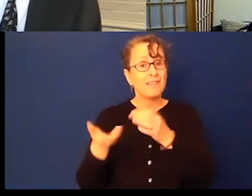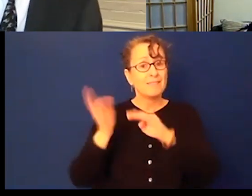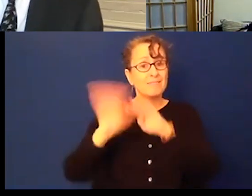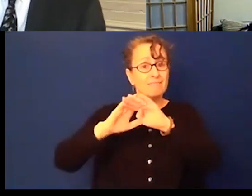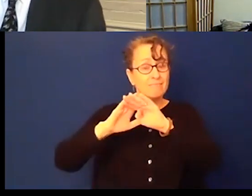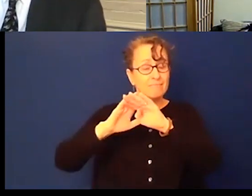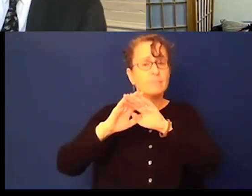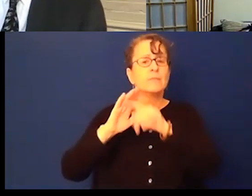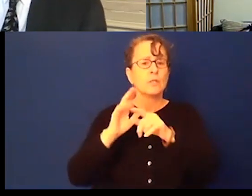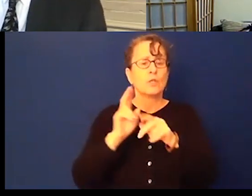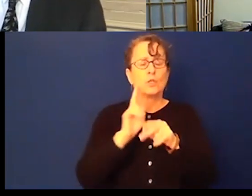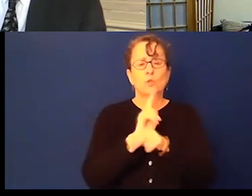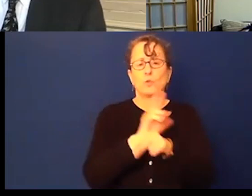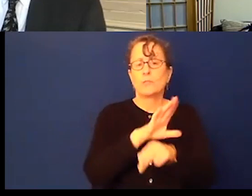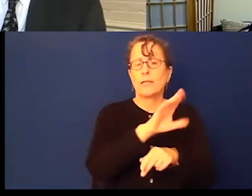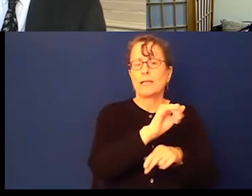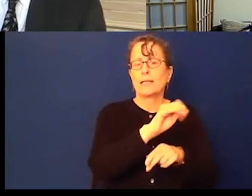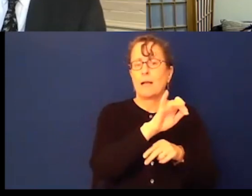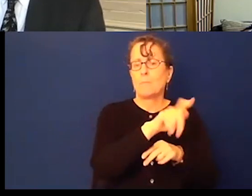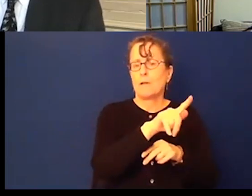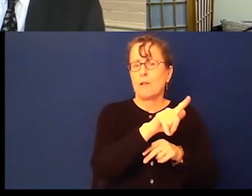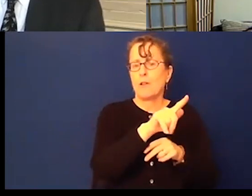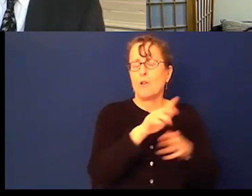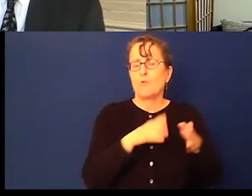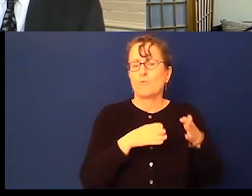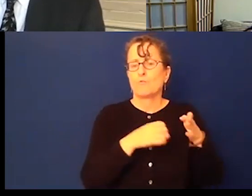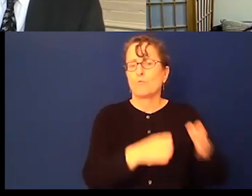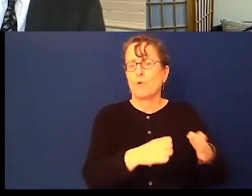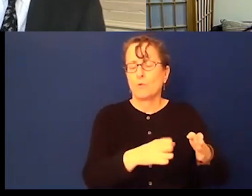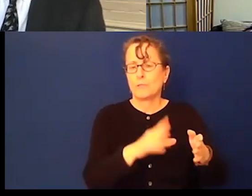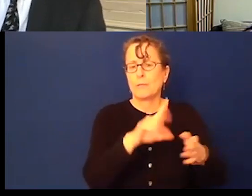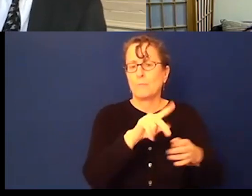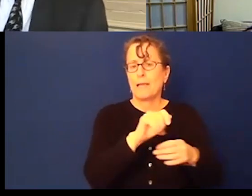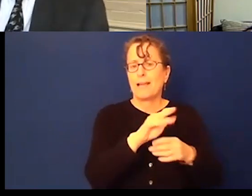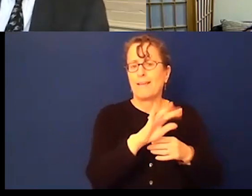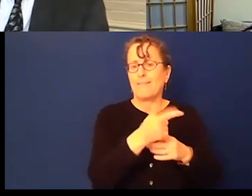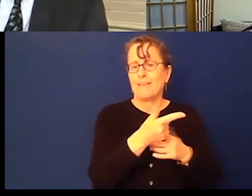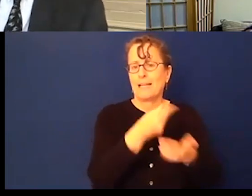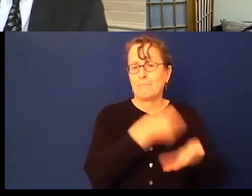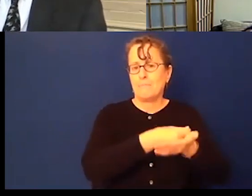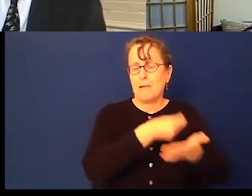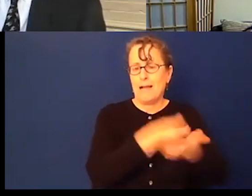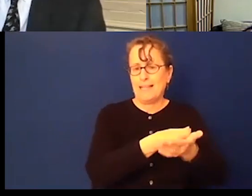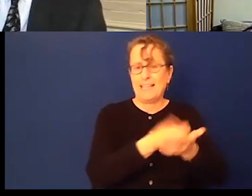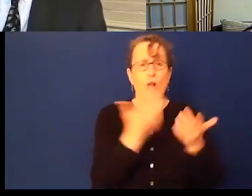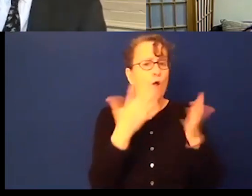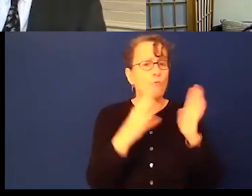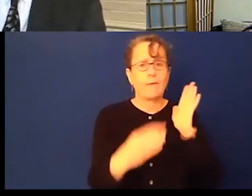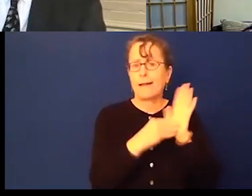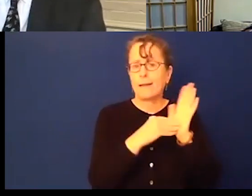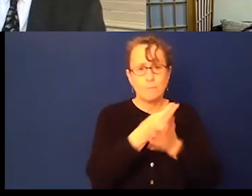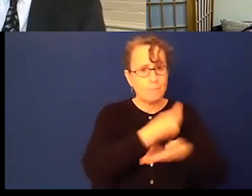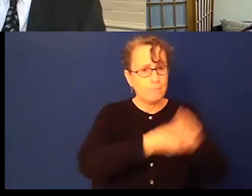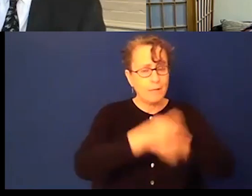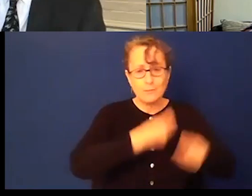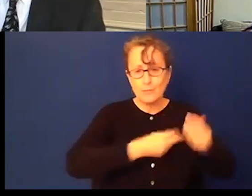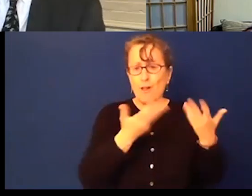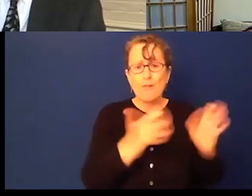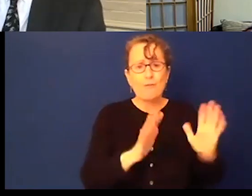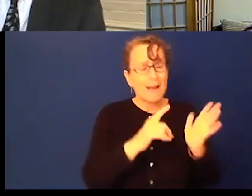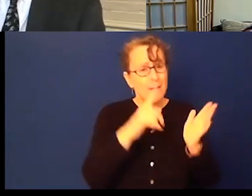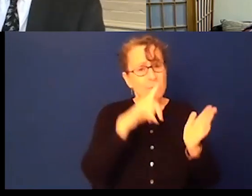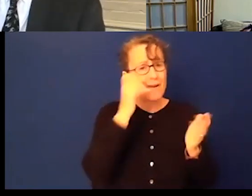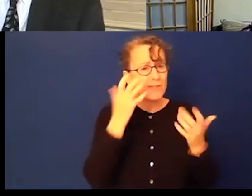capital roads paving line item, as that would be what it would primarily be used for.